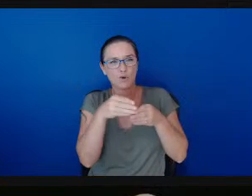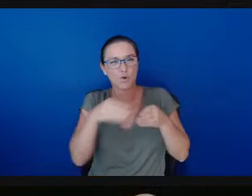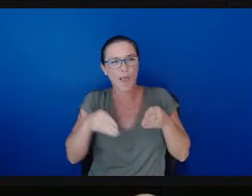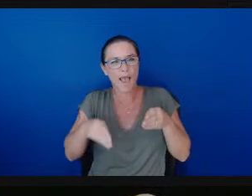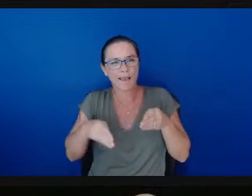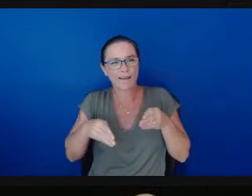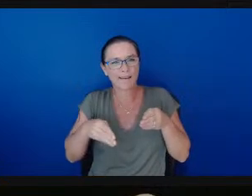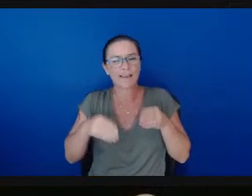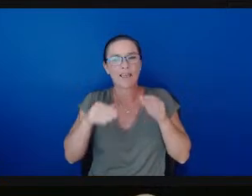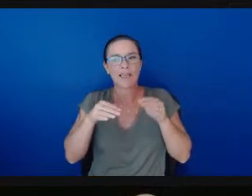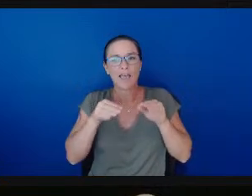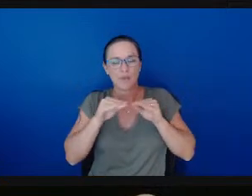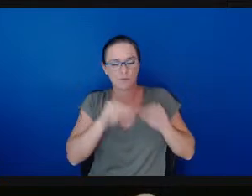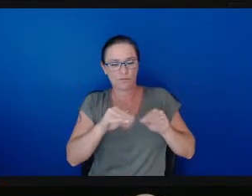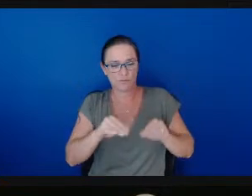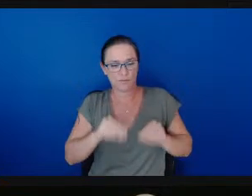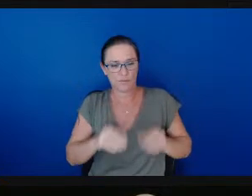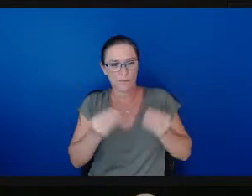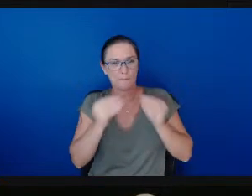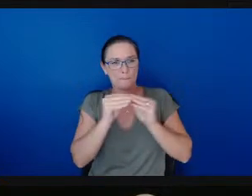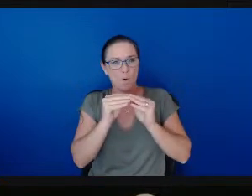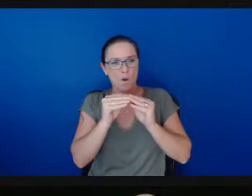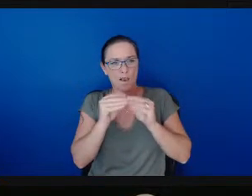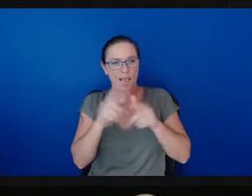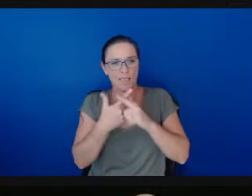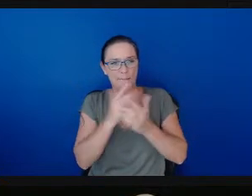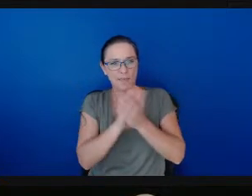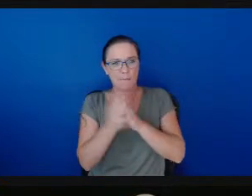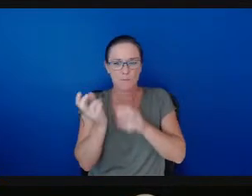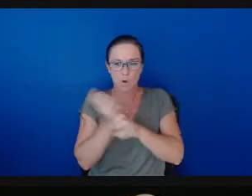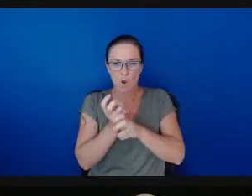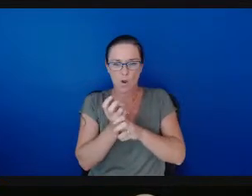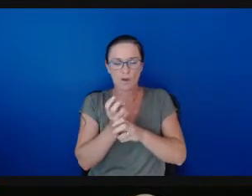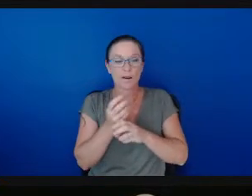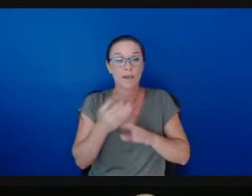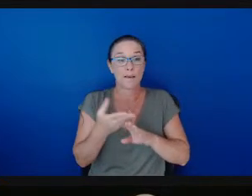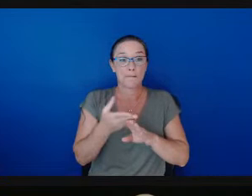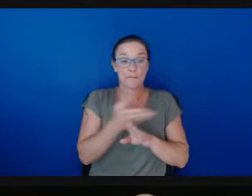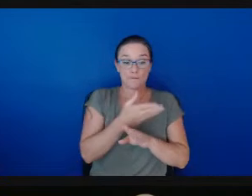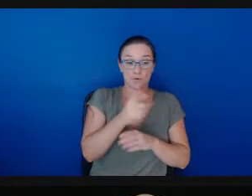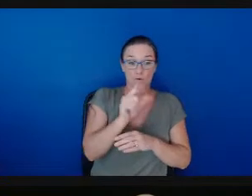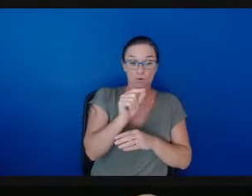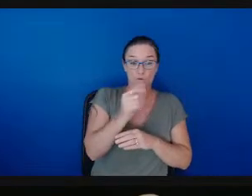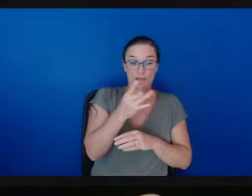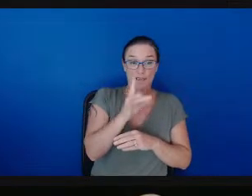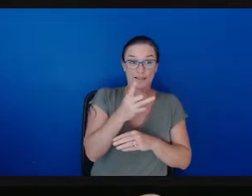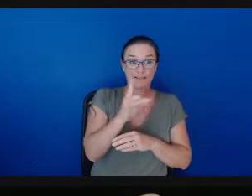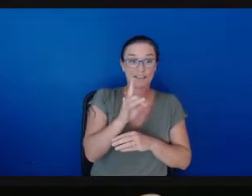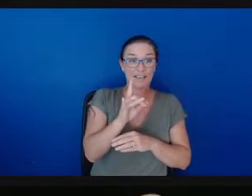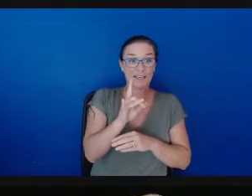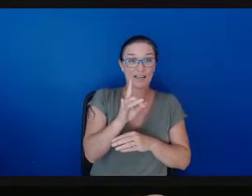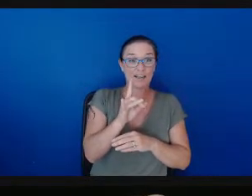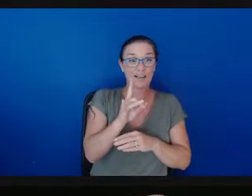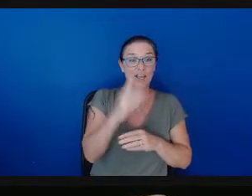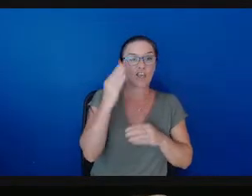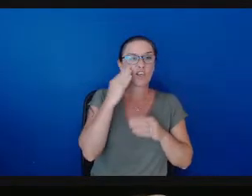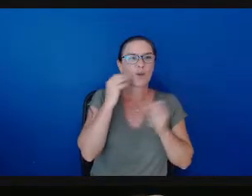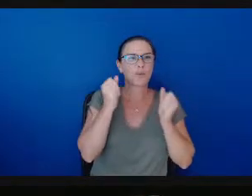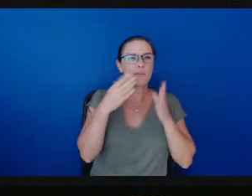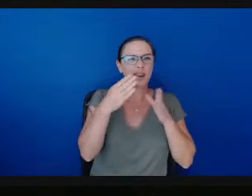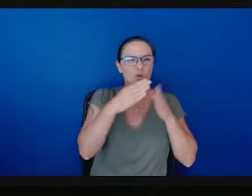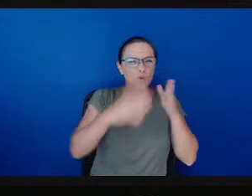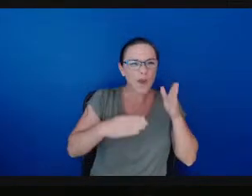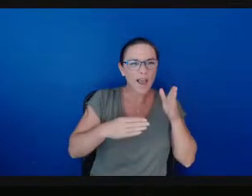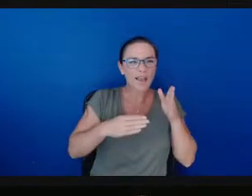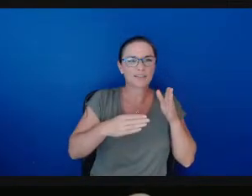filling it with more material, as opposed to what we had prior, the 2018 after effects where there's lots of cracks and void